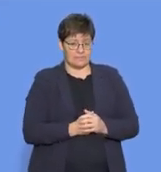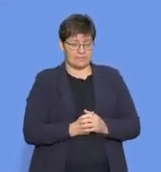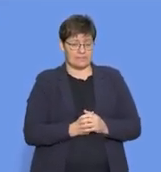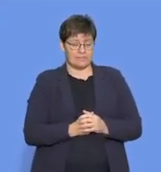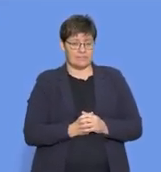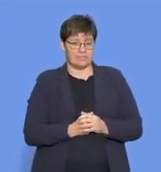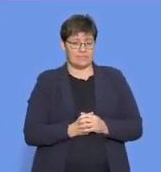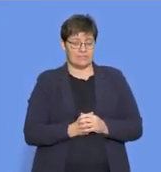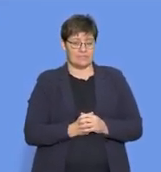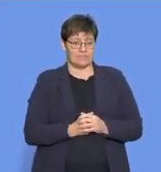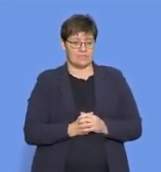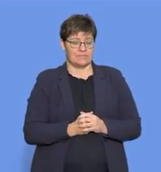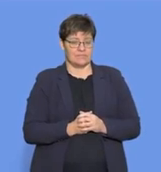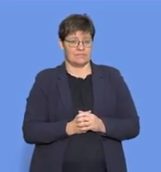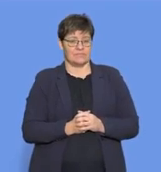8,51 units.